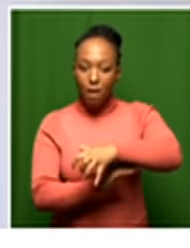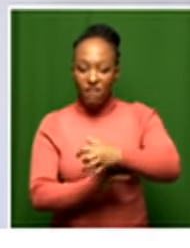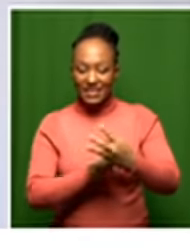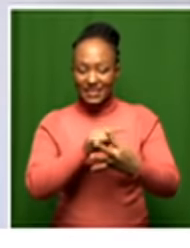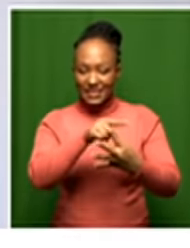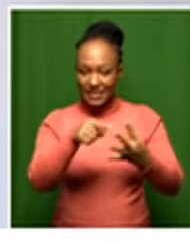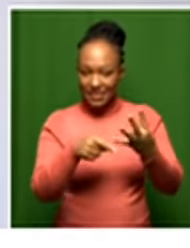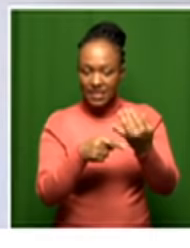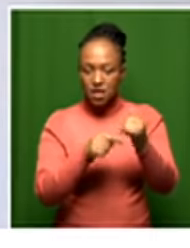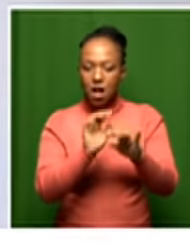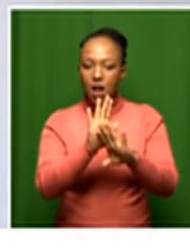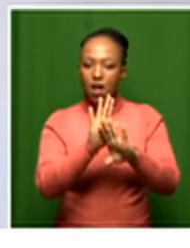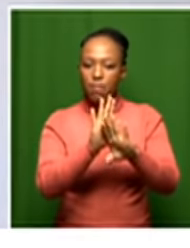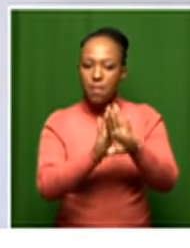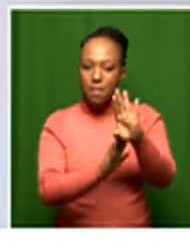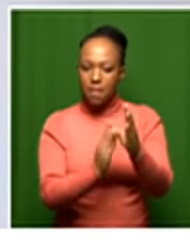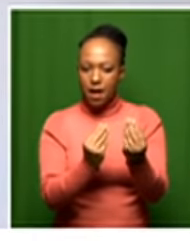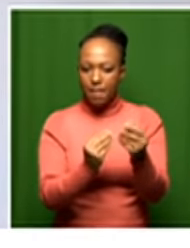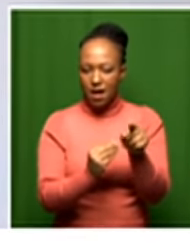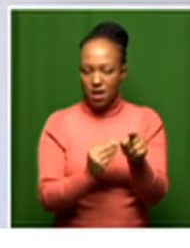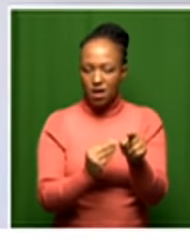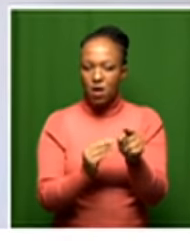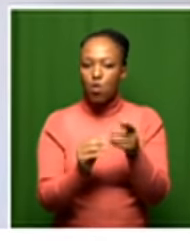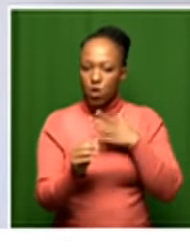a rise. We'd really want